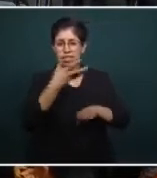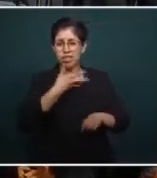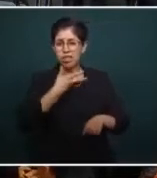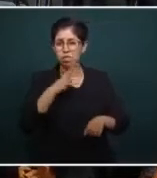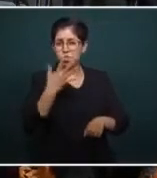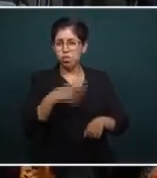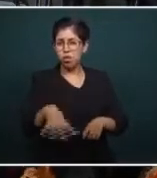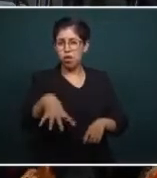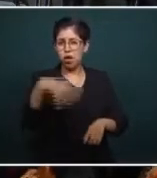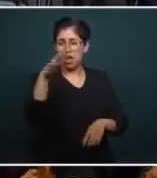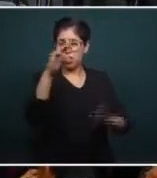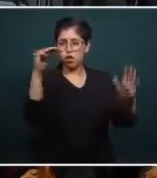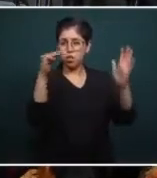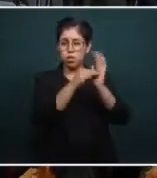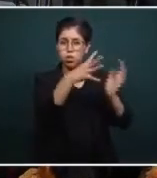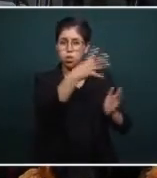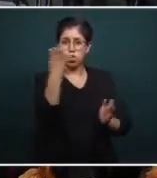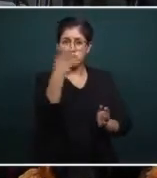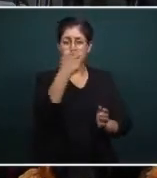that the state will have